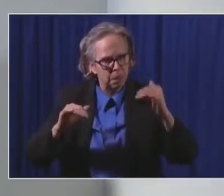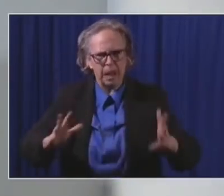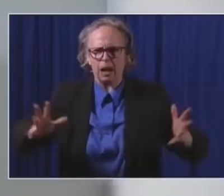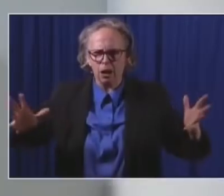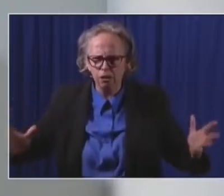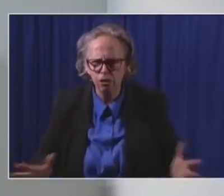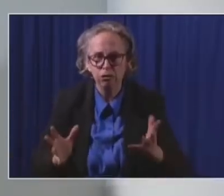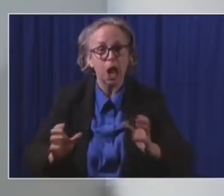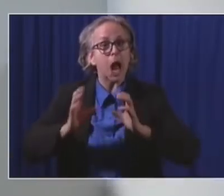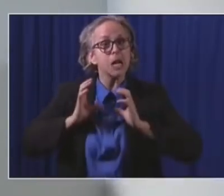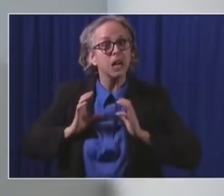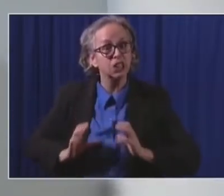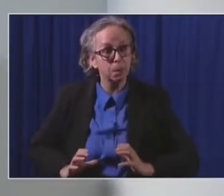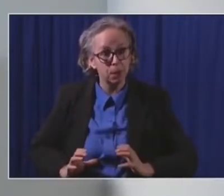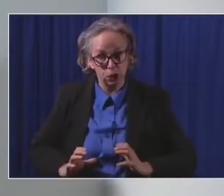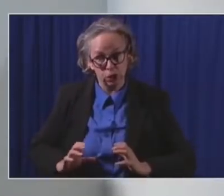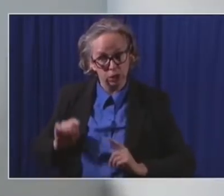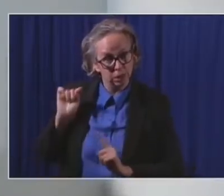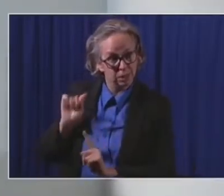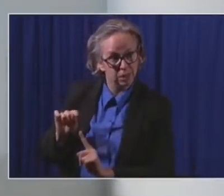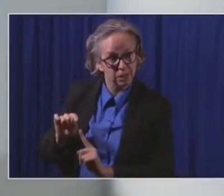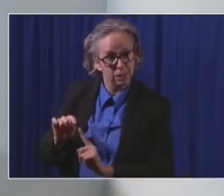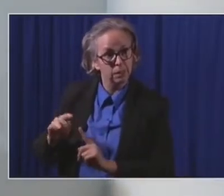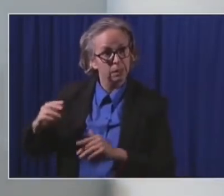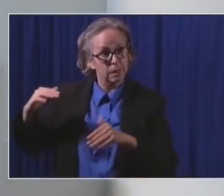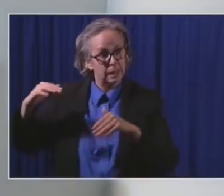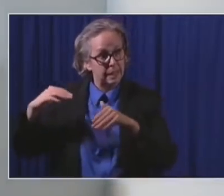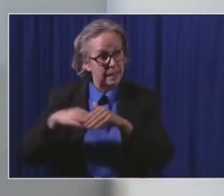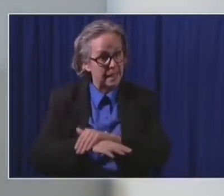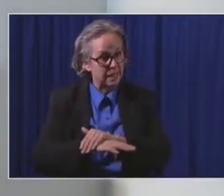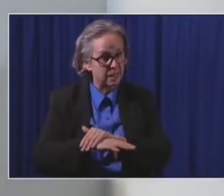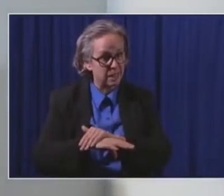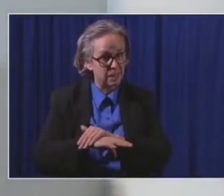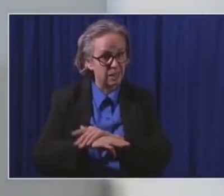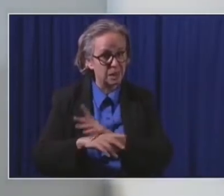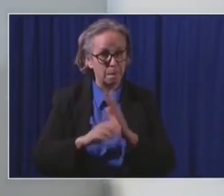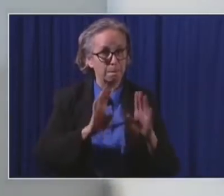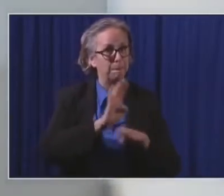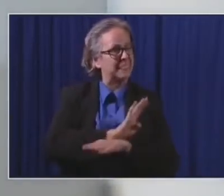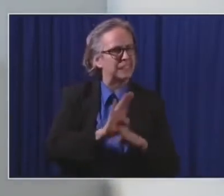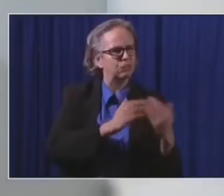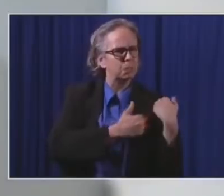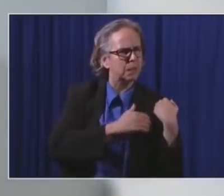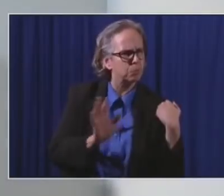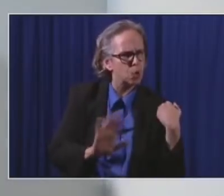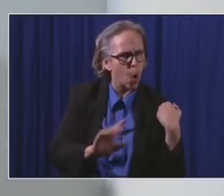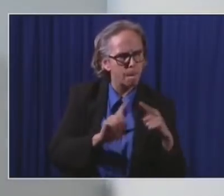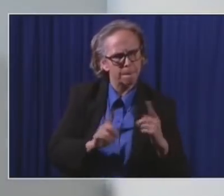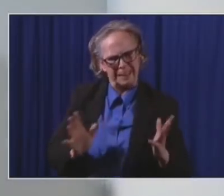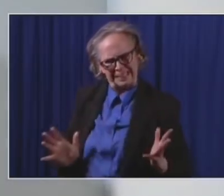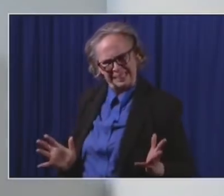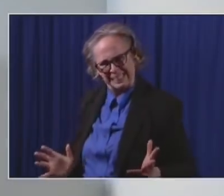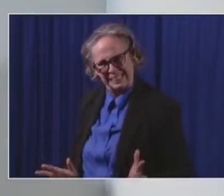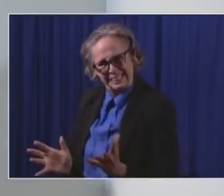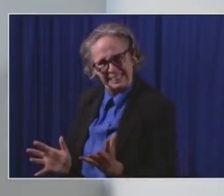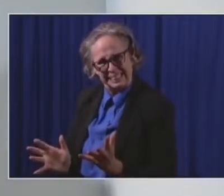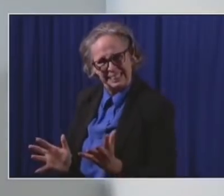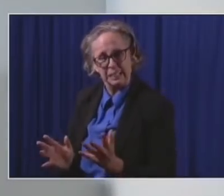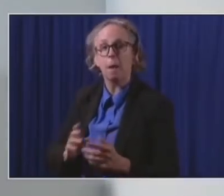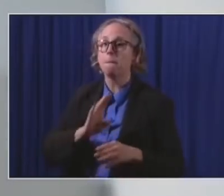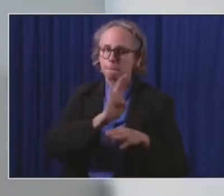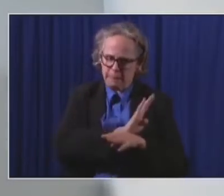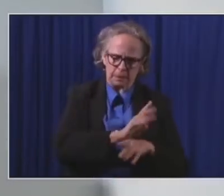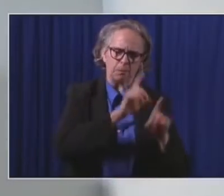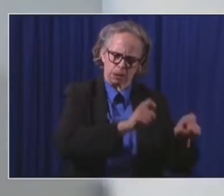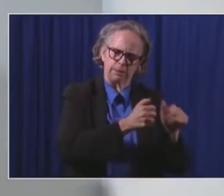that while businesses are expected to urge their customers to do this, that a business is not required to